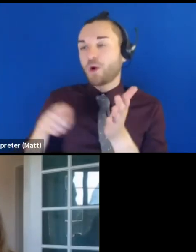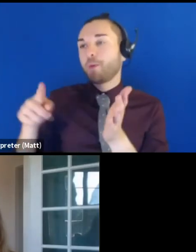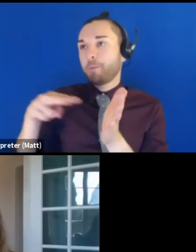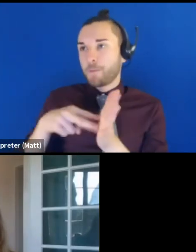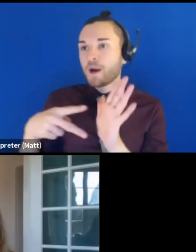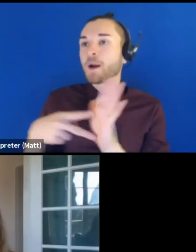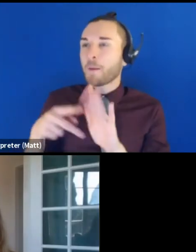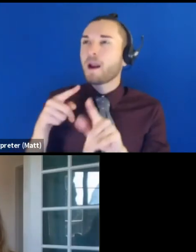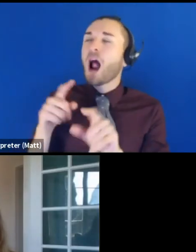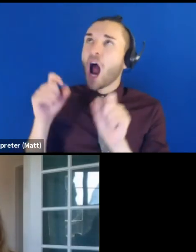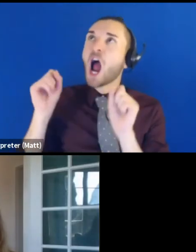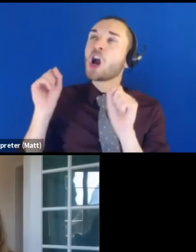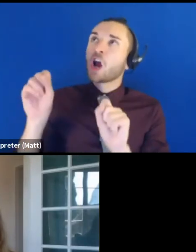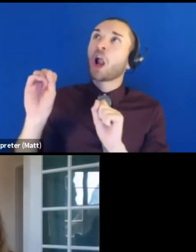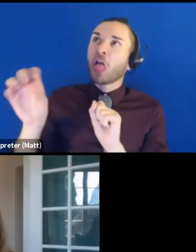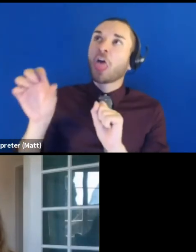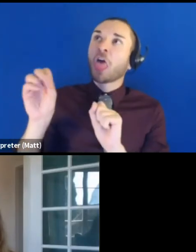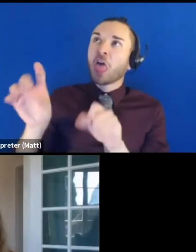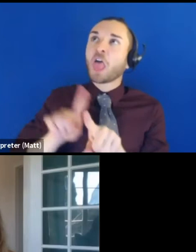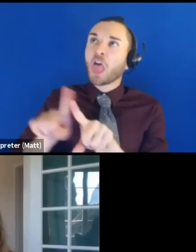I think I could think of examples of that.